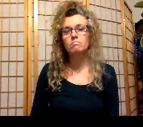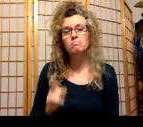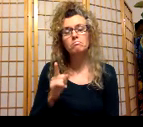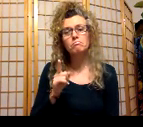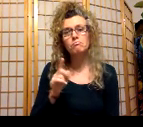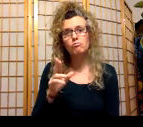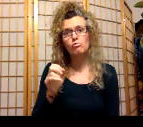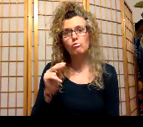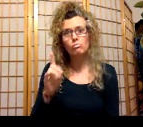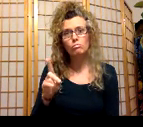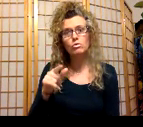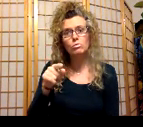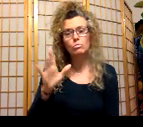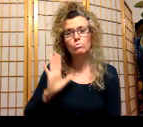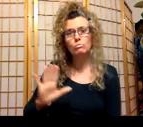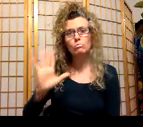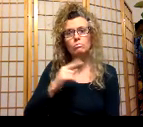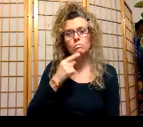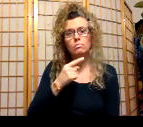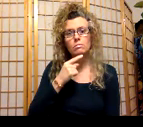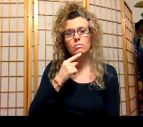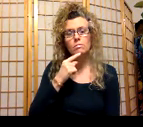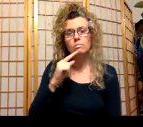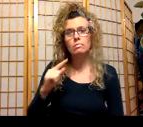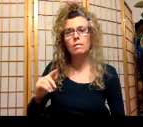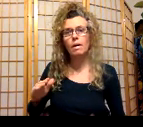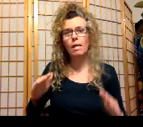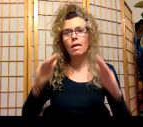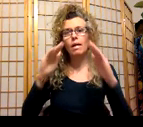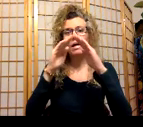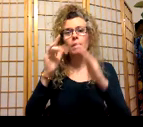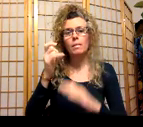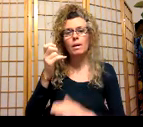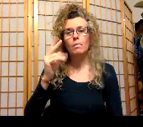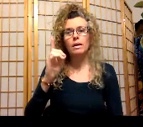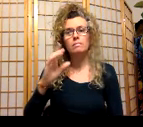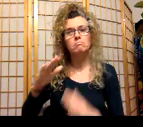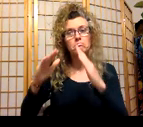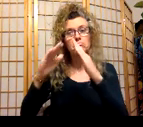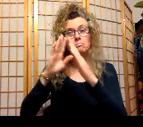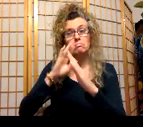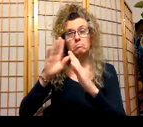Ronald, you were previously mentioning the pyramid. I was talking about the top of this pyramid,